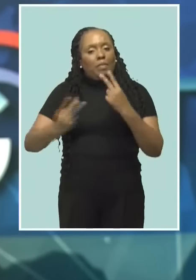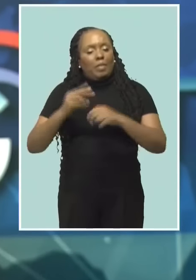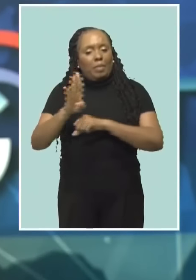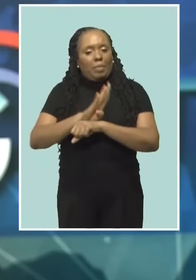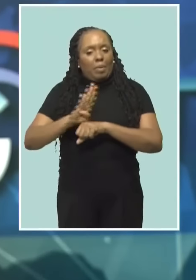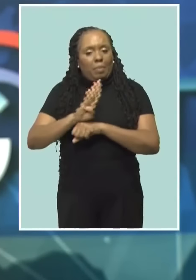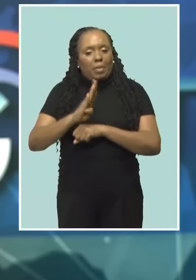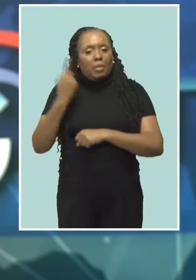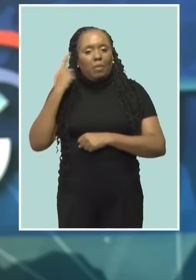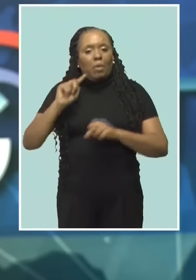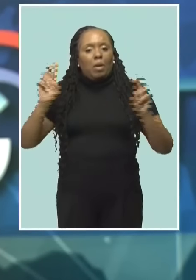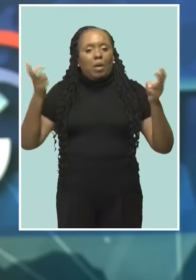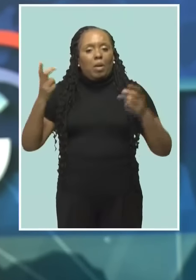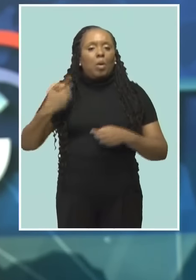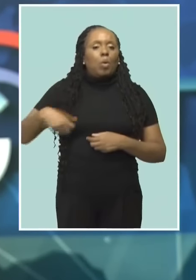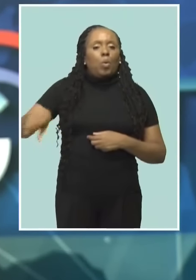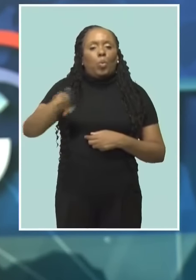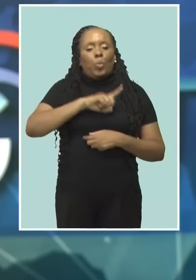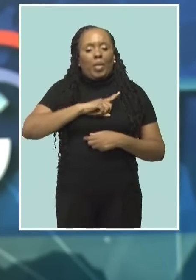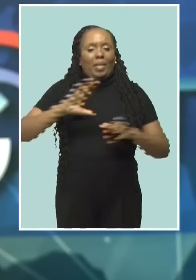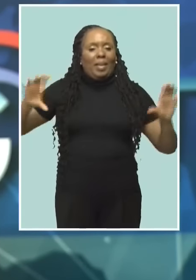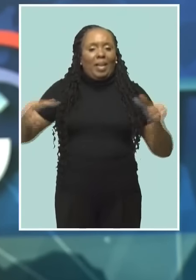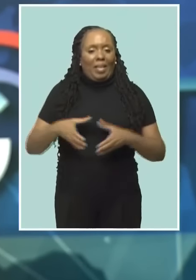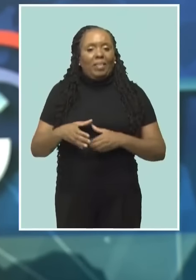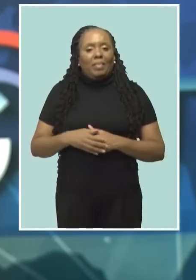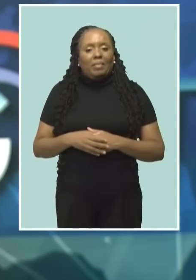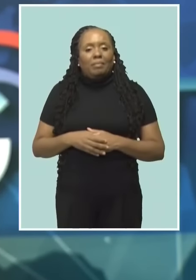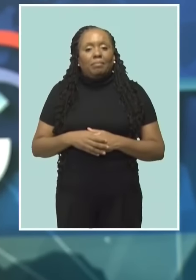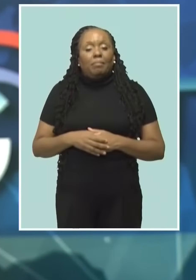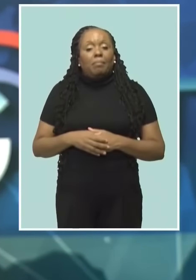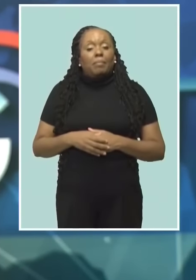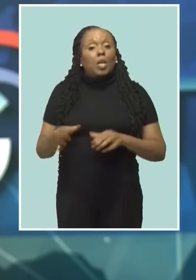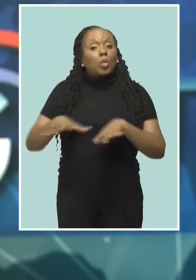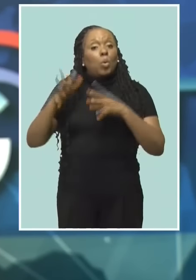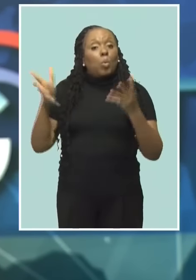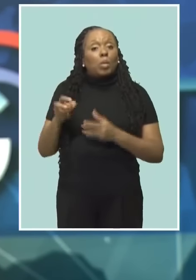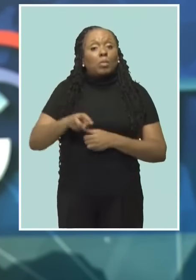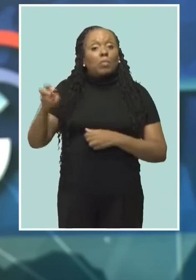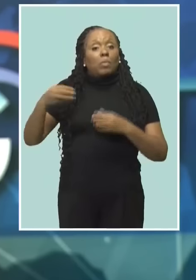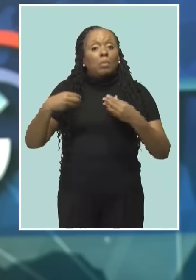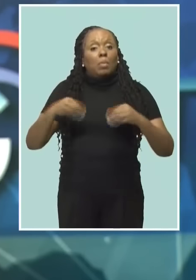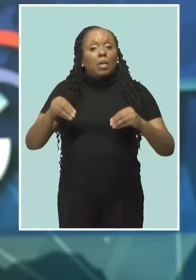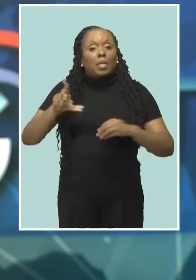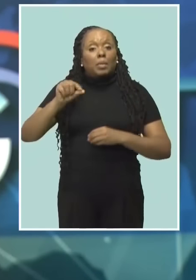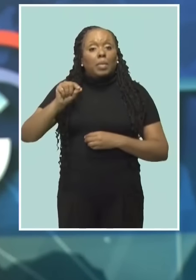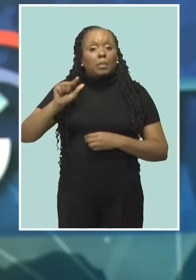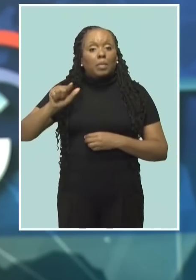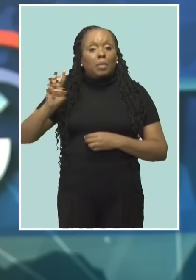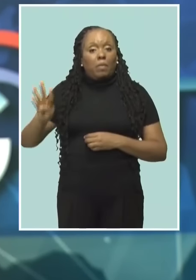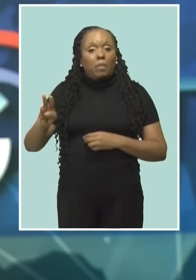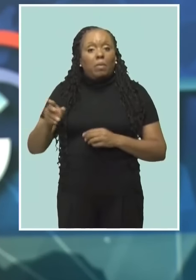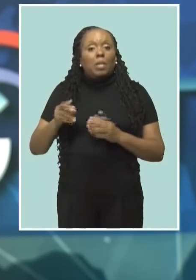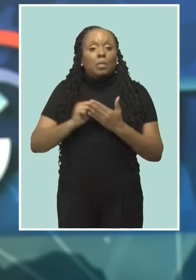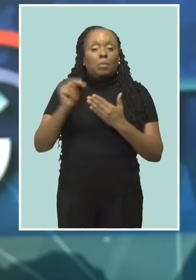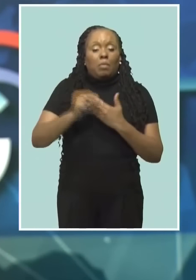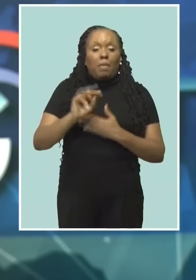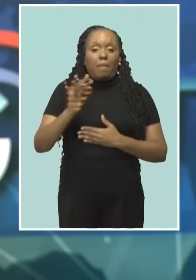Market 2024, which runs from November 5th to 8th at the Excel Centre in London, serves as a global platform